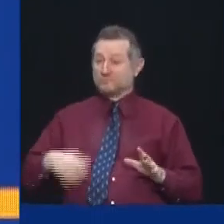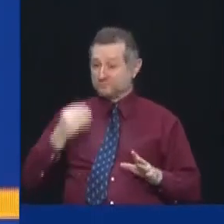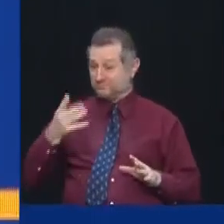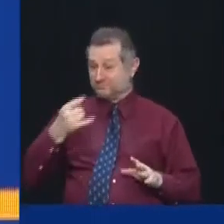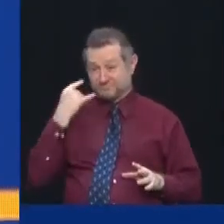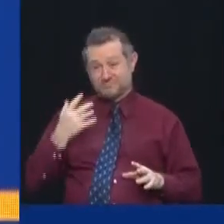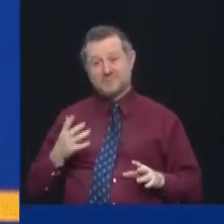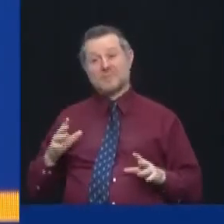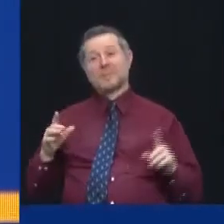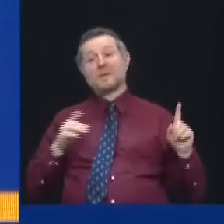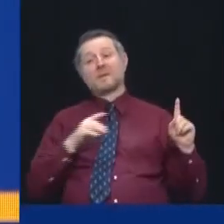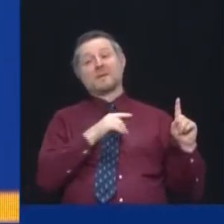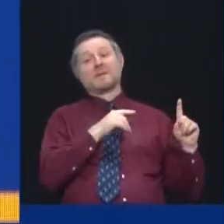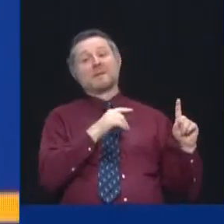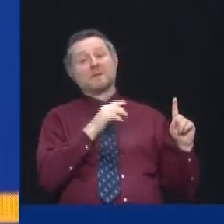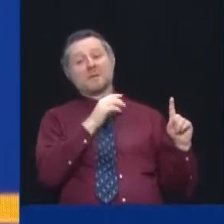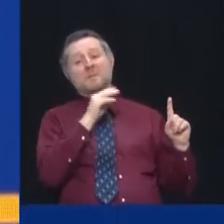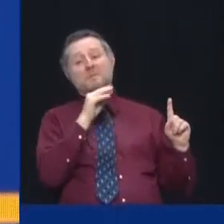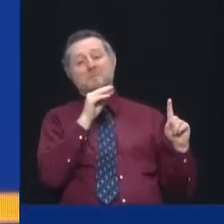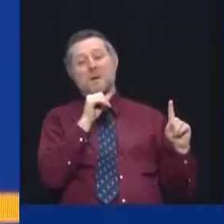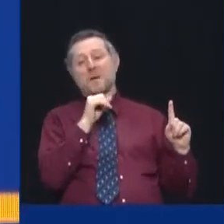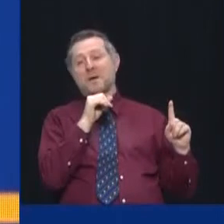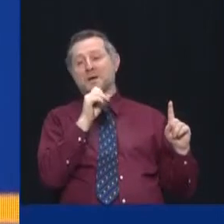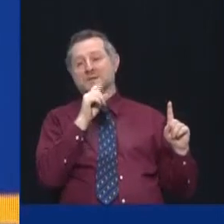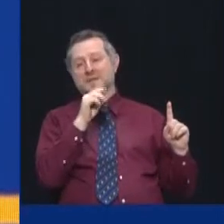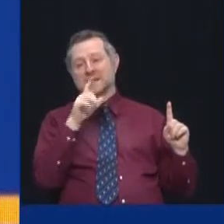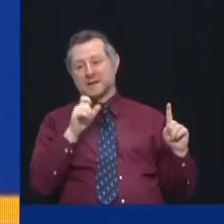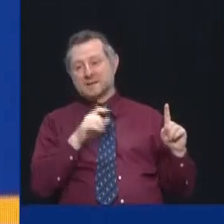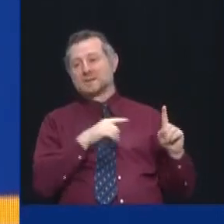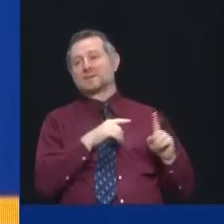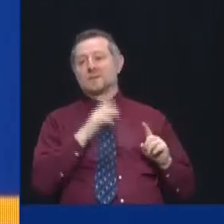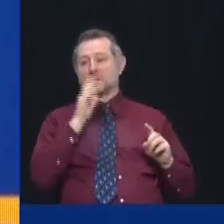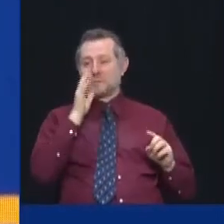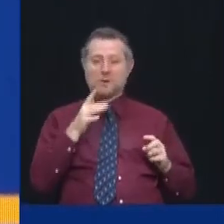and providing affordable internet access for all New Yorkers.